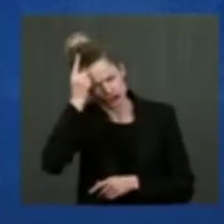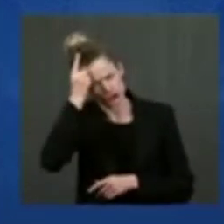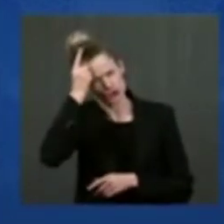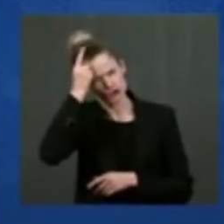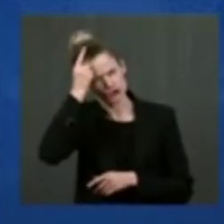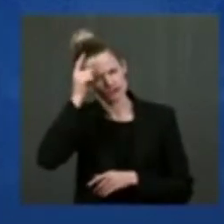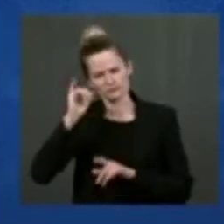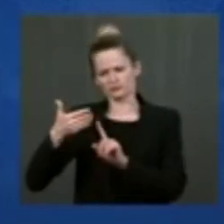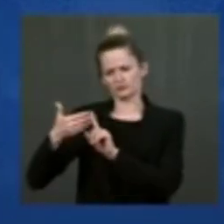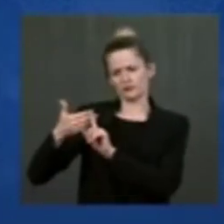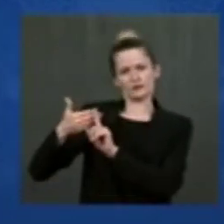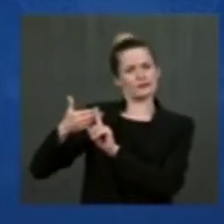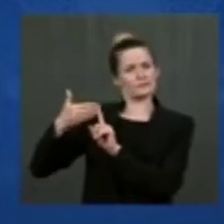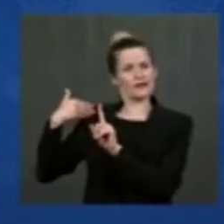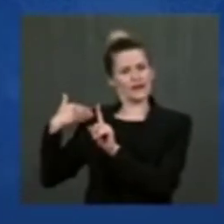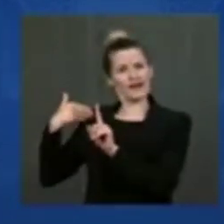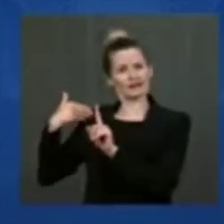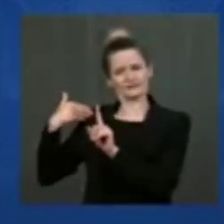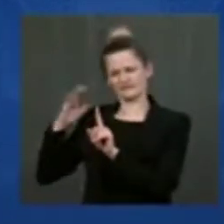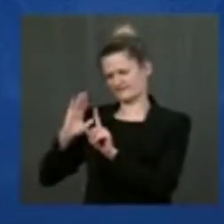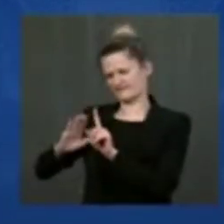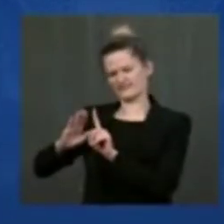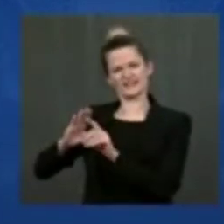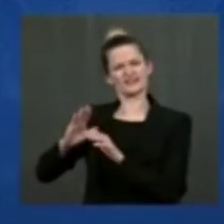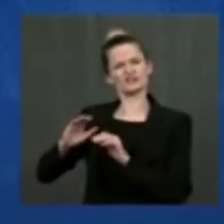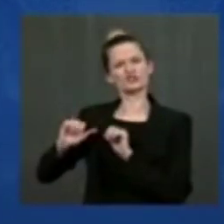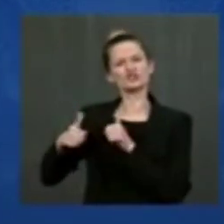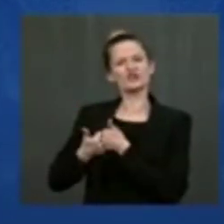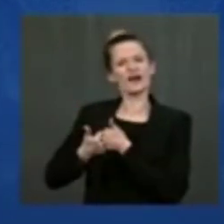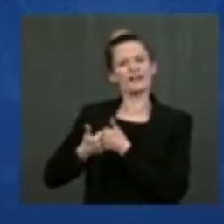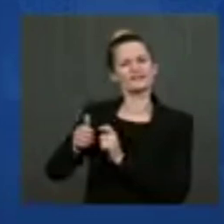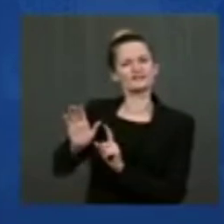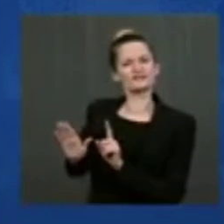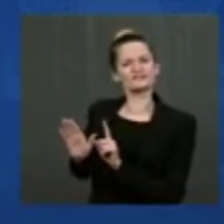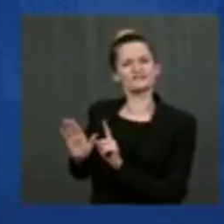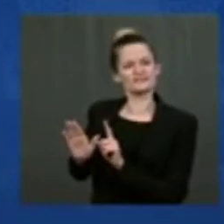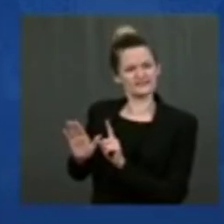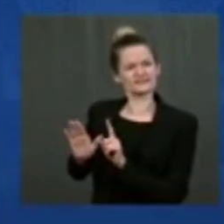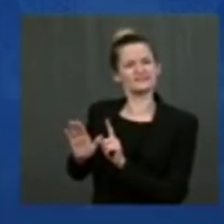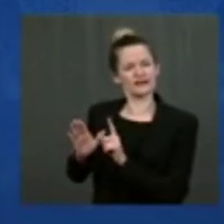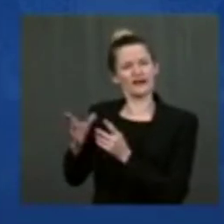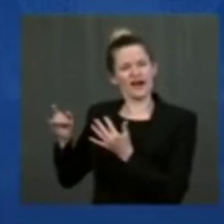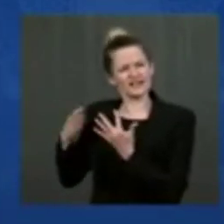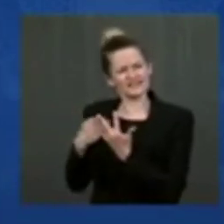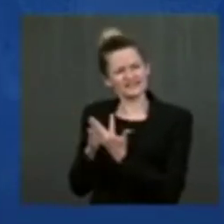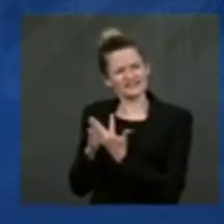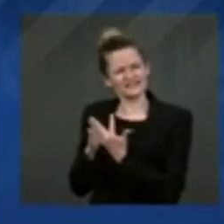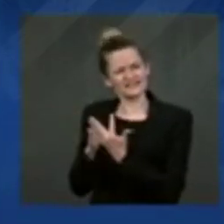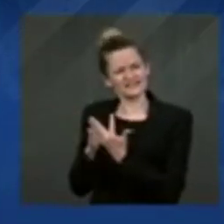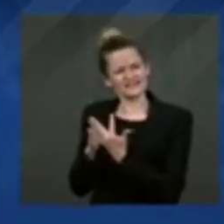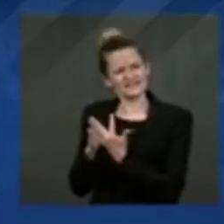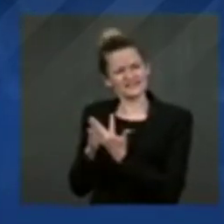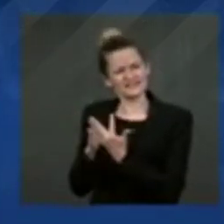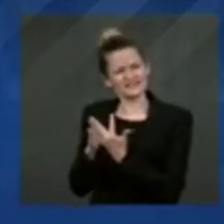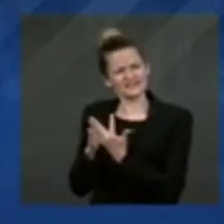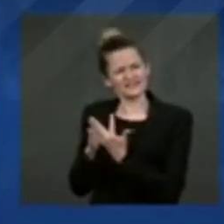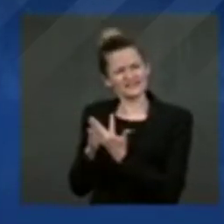like so many of you who've lived and led through these moments. But he